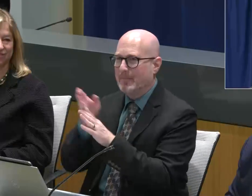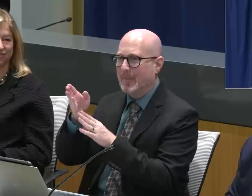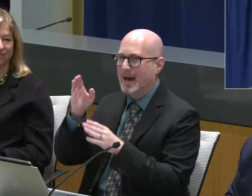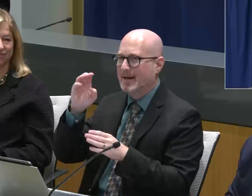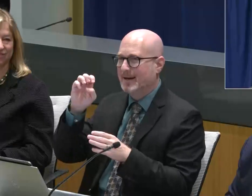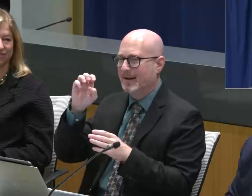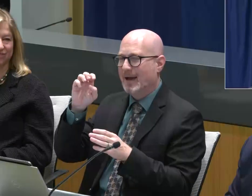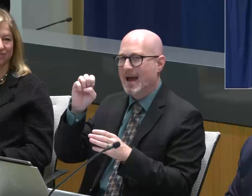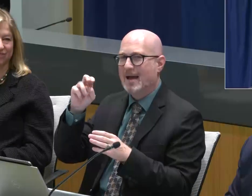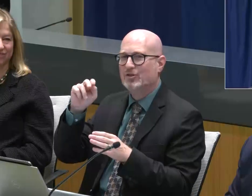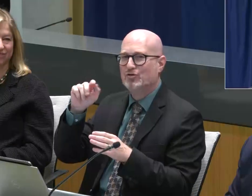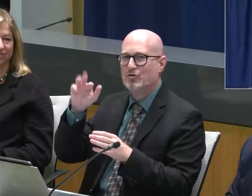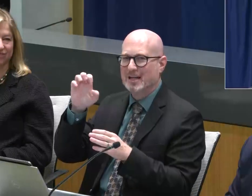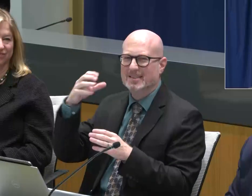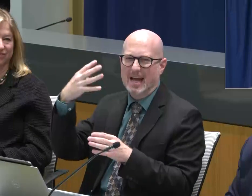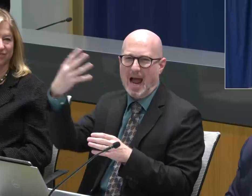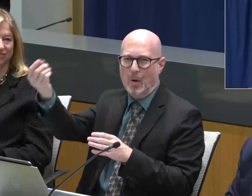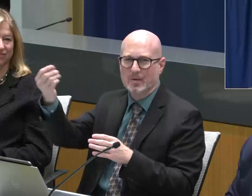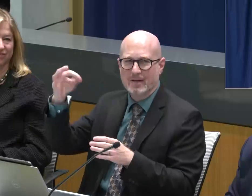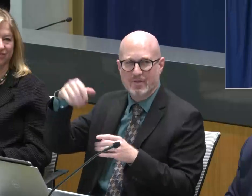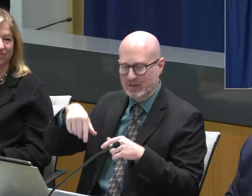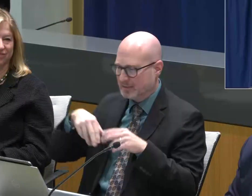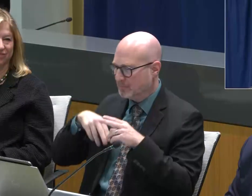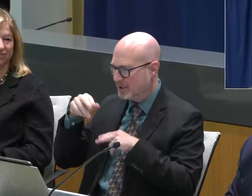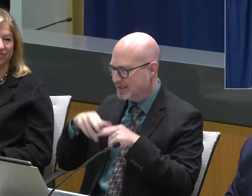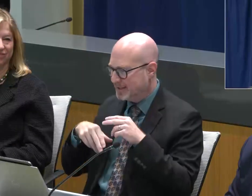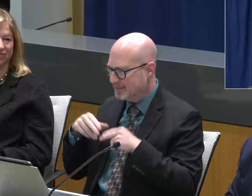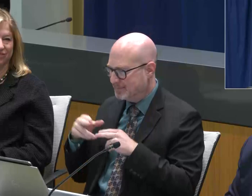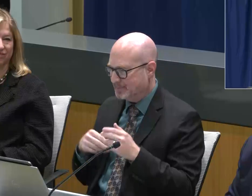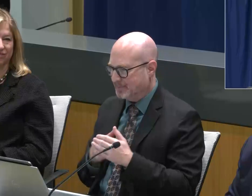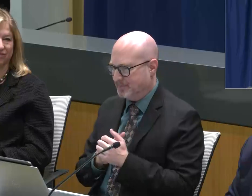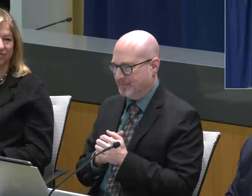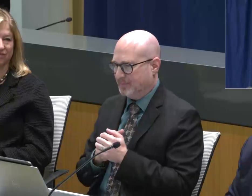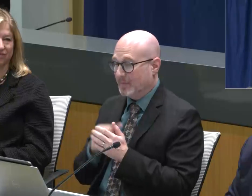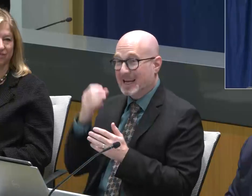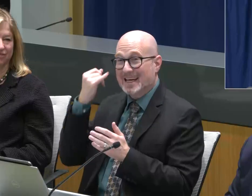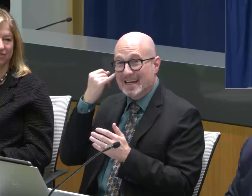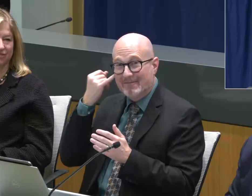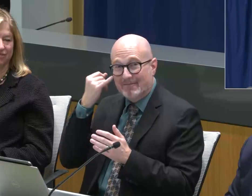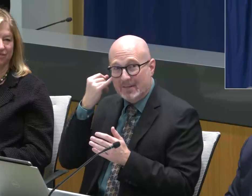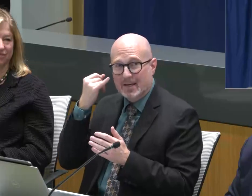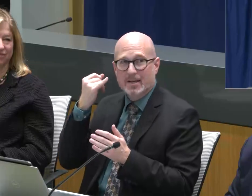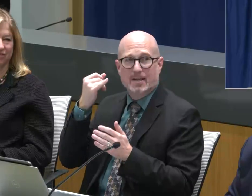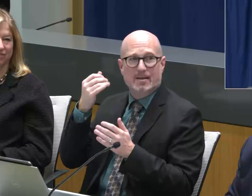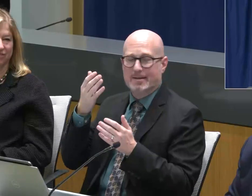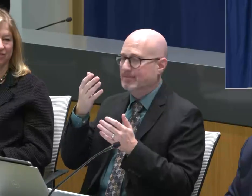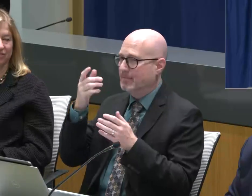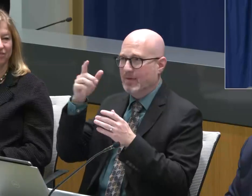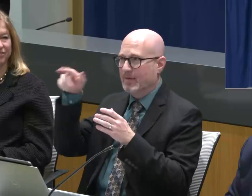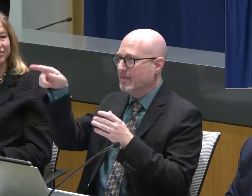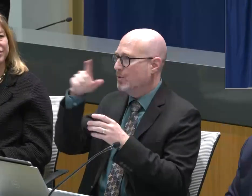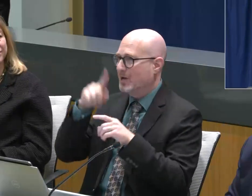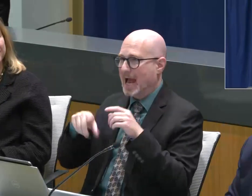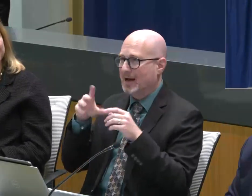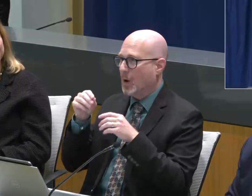And then proceed through the main entrance out of this building.